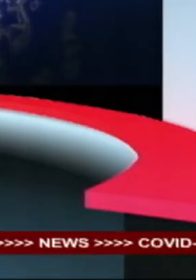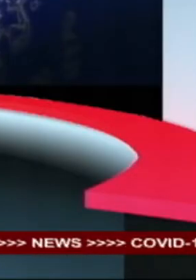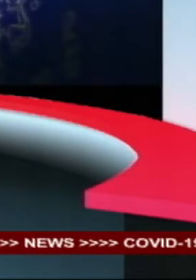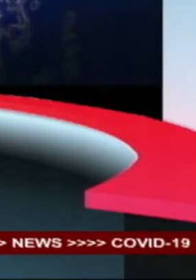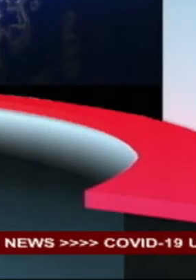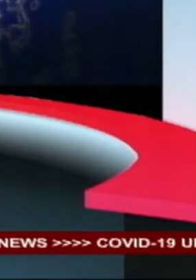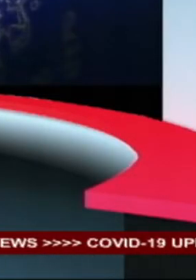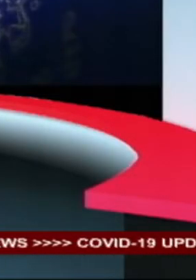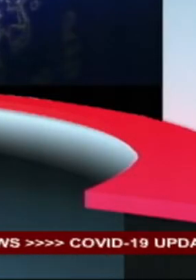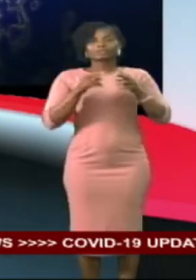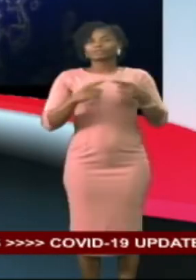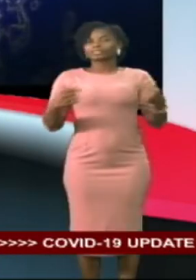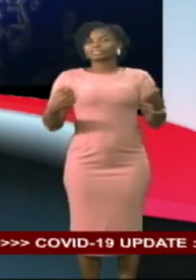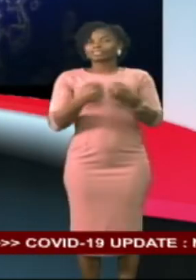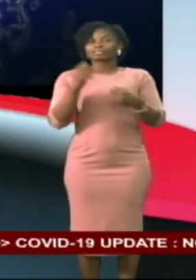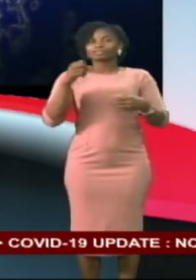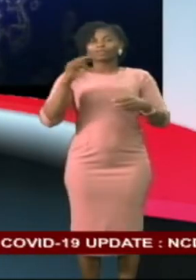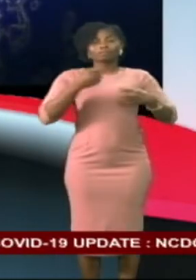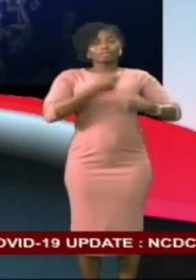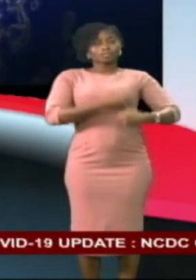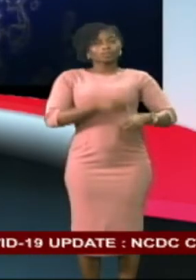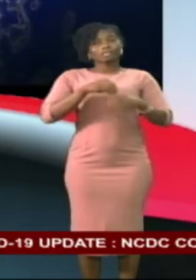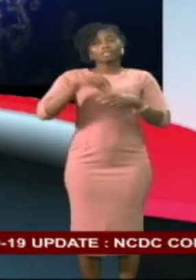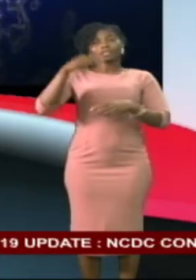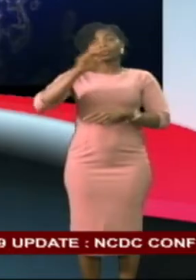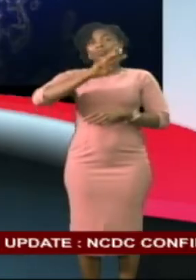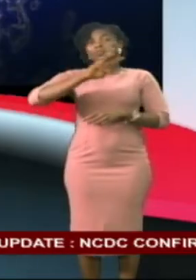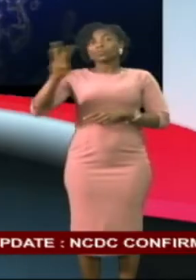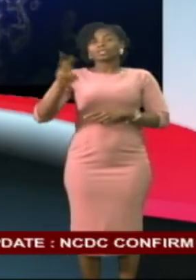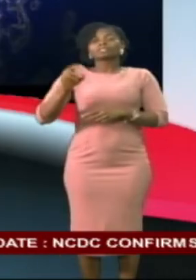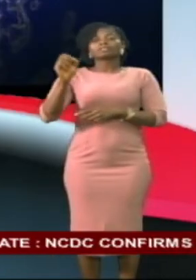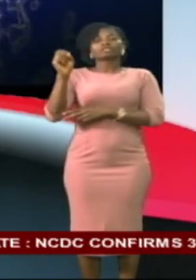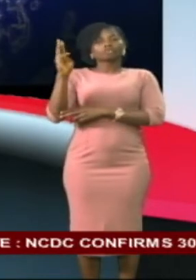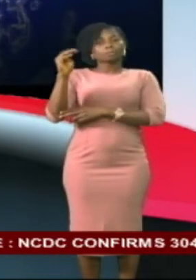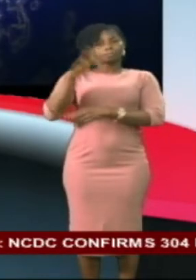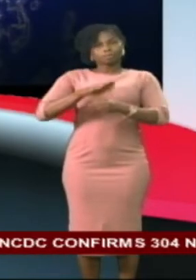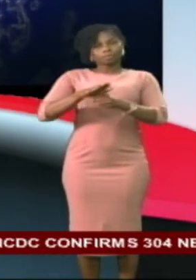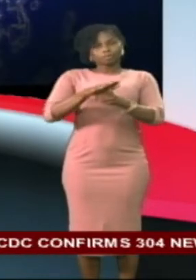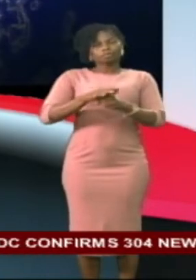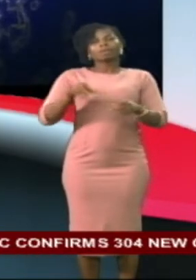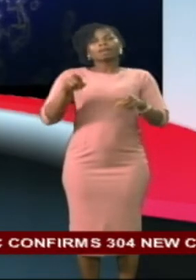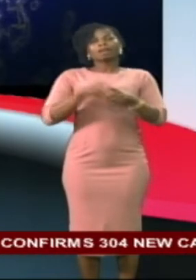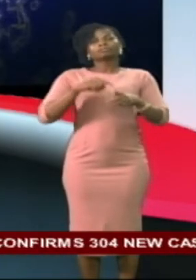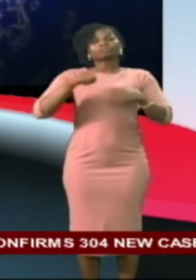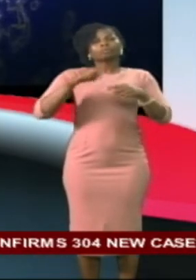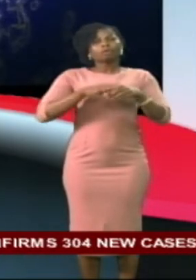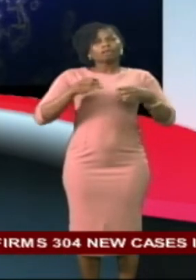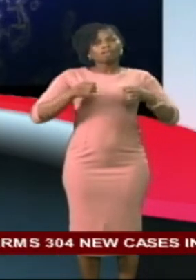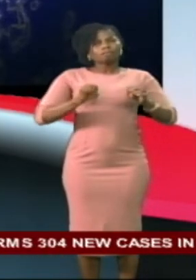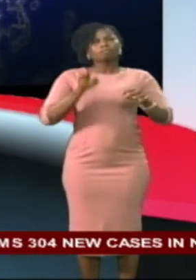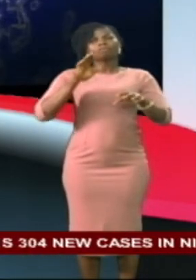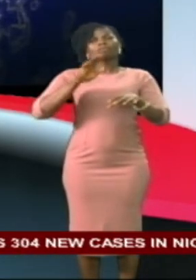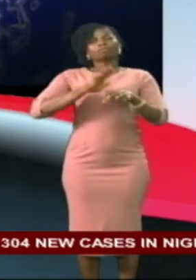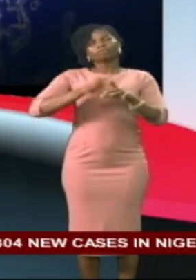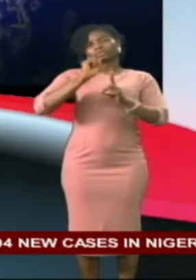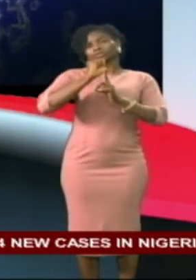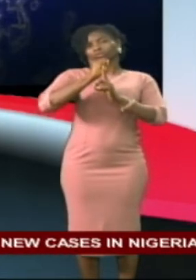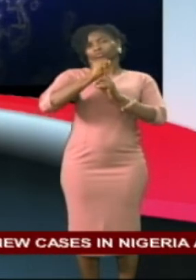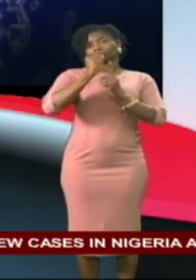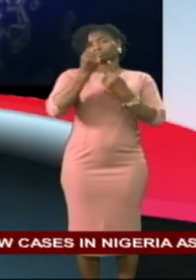Issues relating to the challenges of security in the Northwest sub-region, as well as ongoing efforts at containing the situation